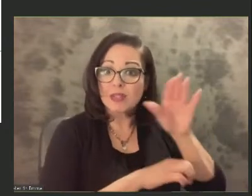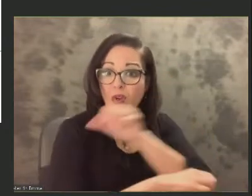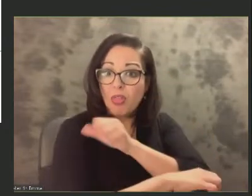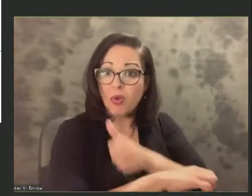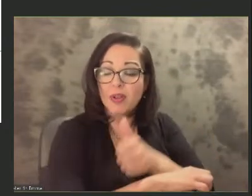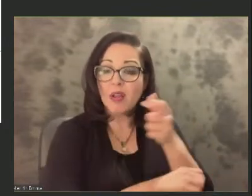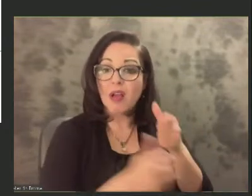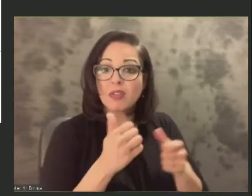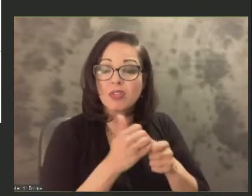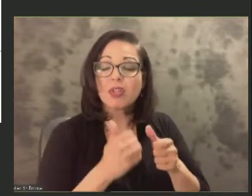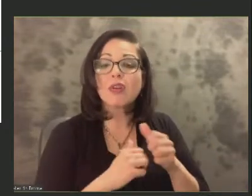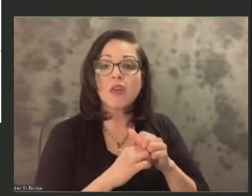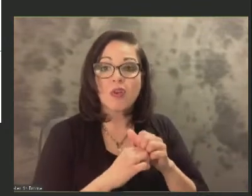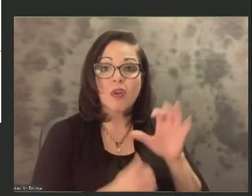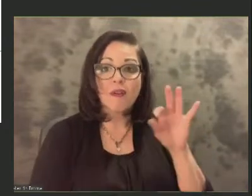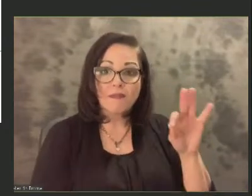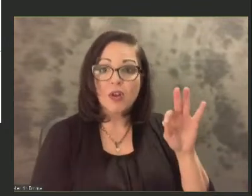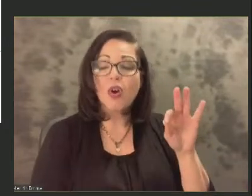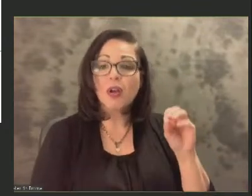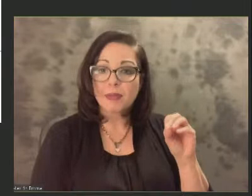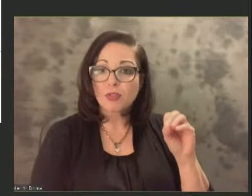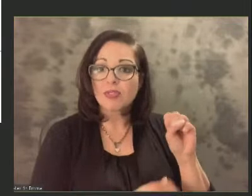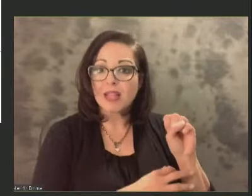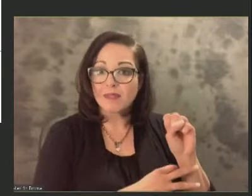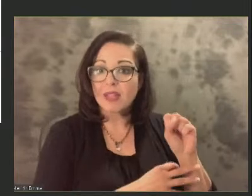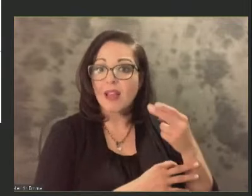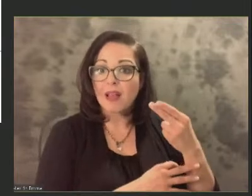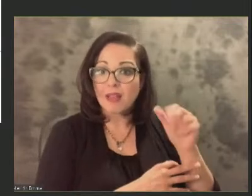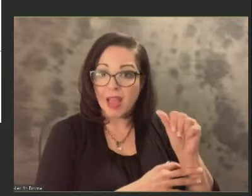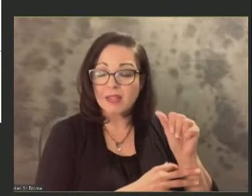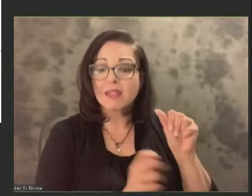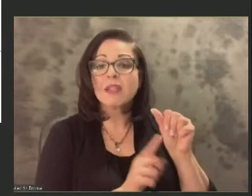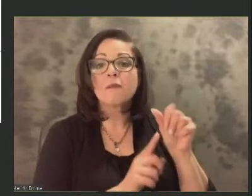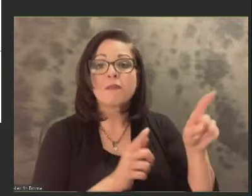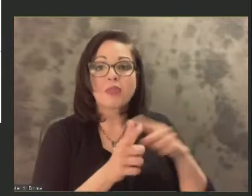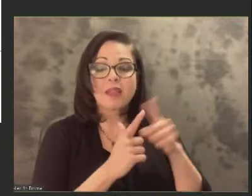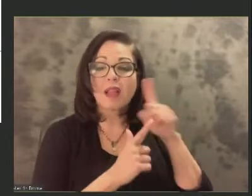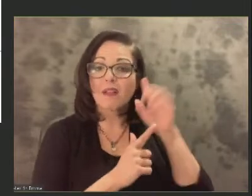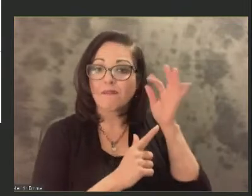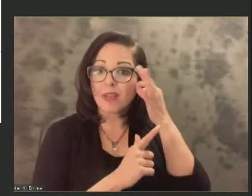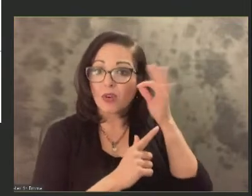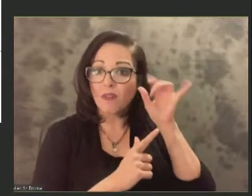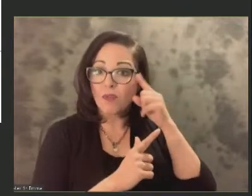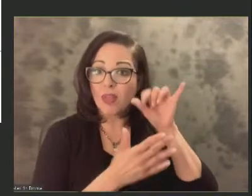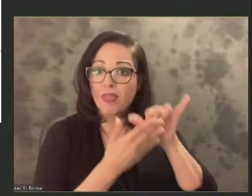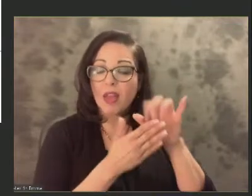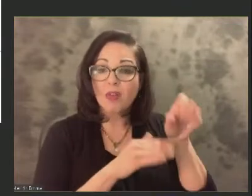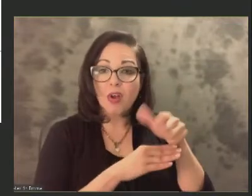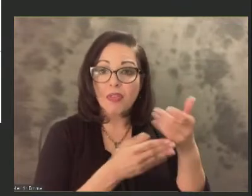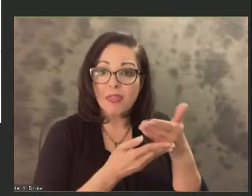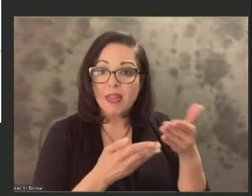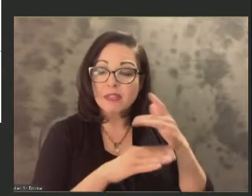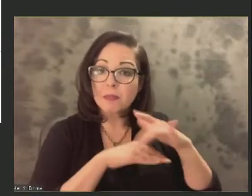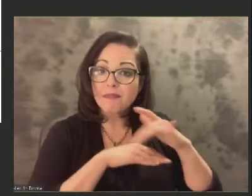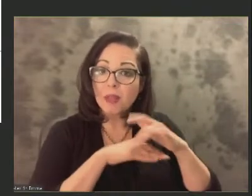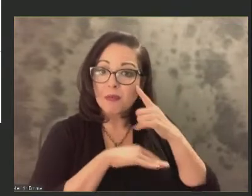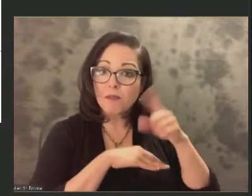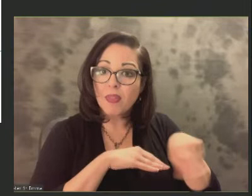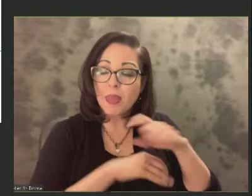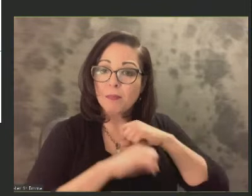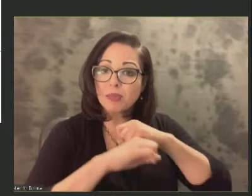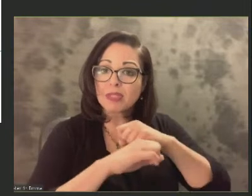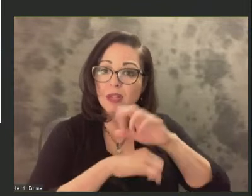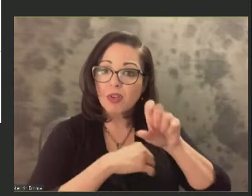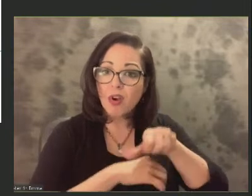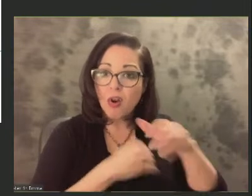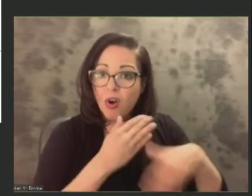Occupational Safety and Health Act and other authorities that may be available to them to protect all workers from